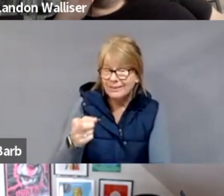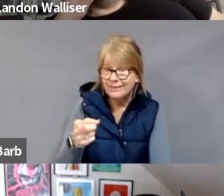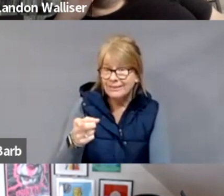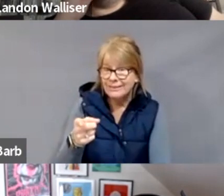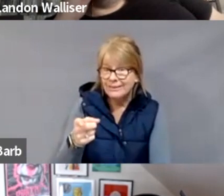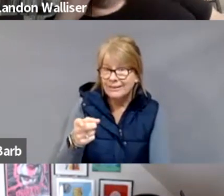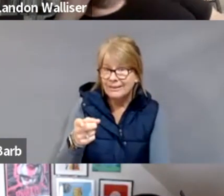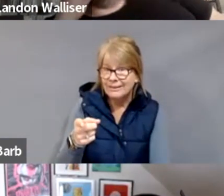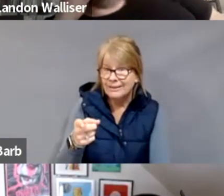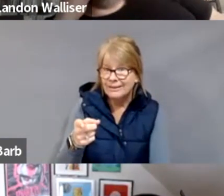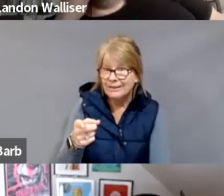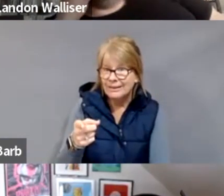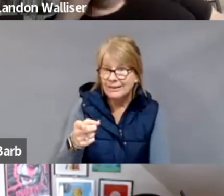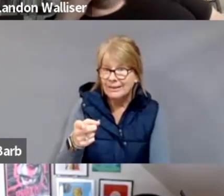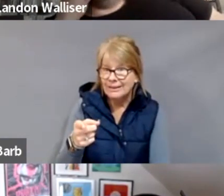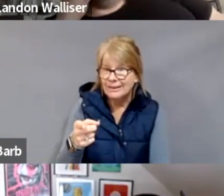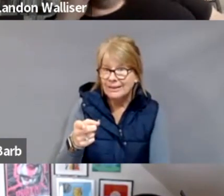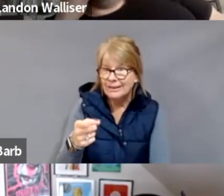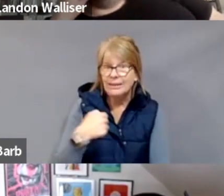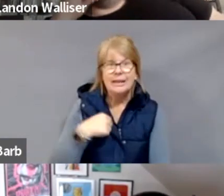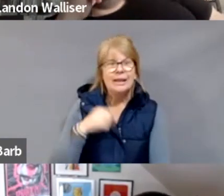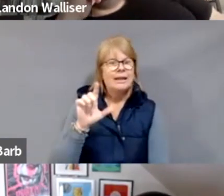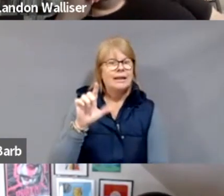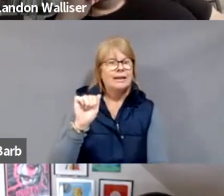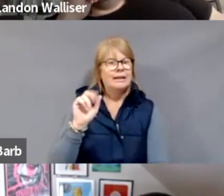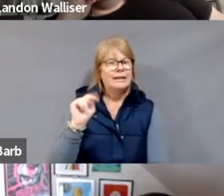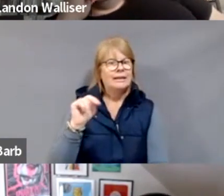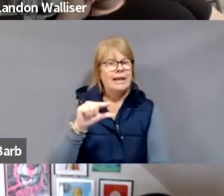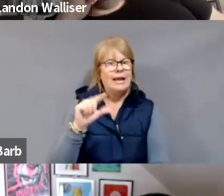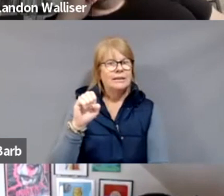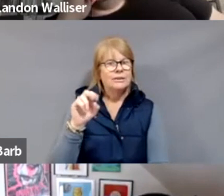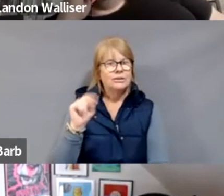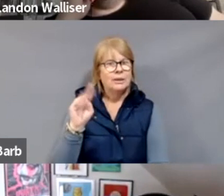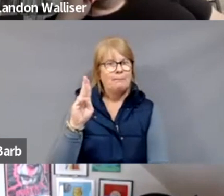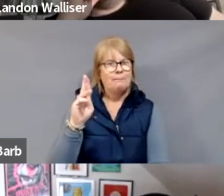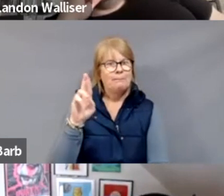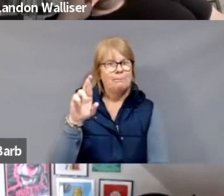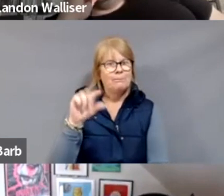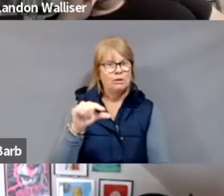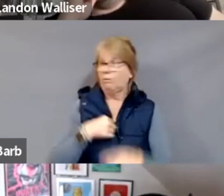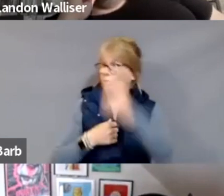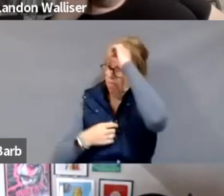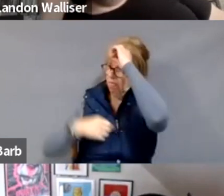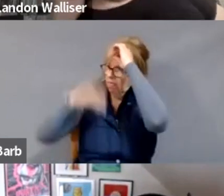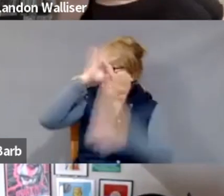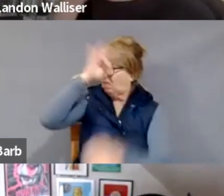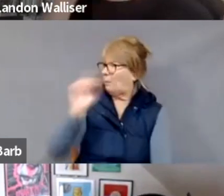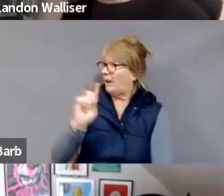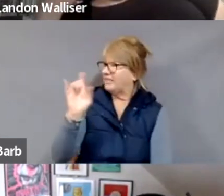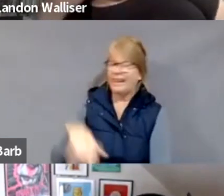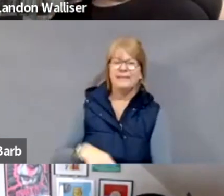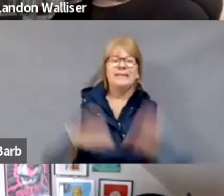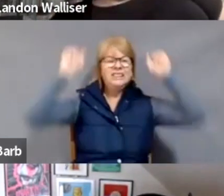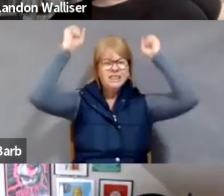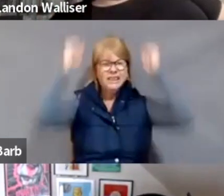met. I'm based in Langenberg right now, which is I don't even nowhere know where and everywhere.